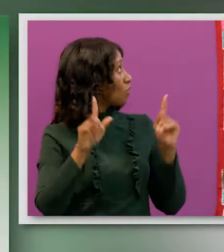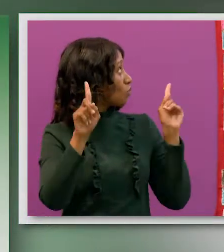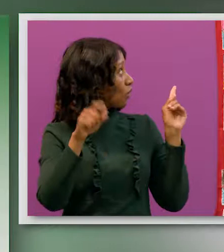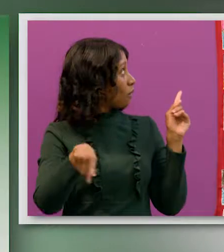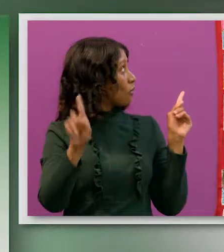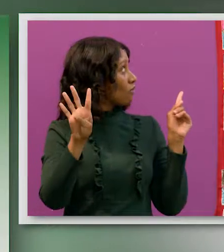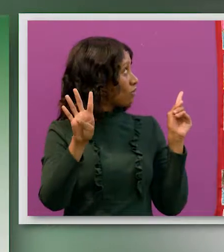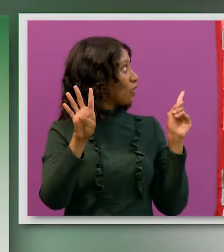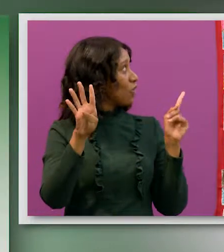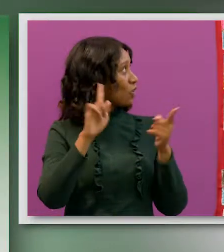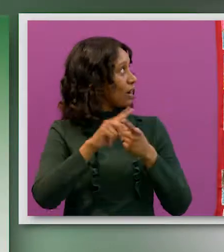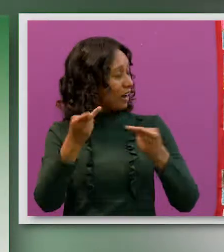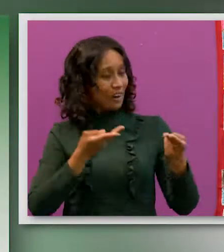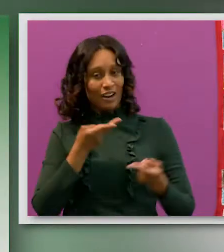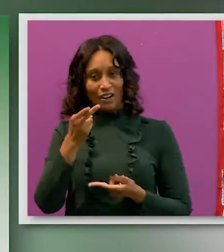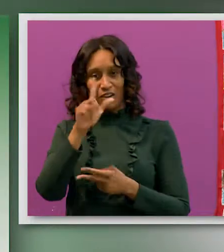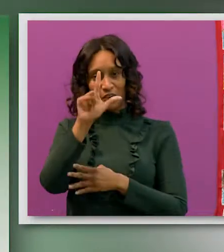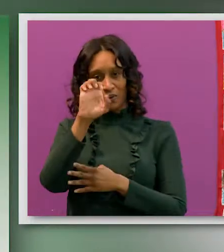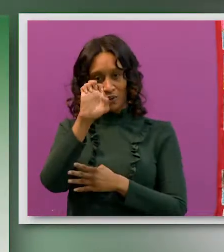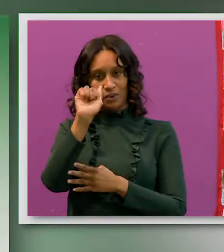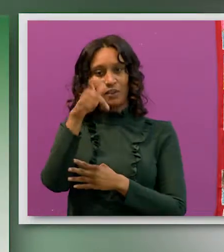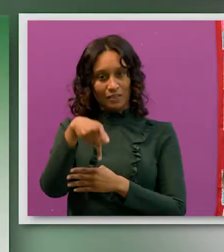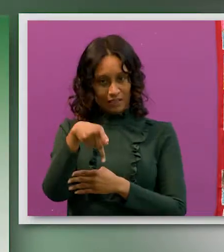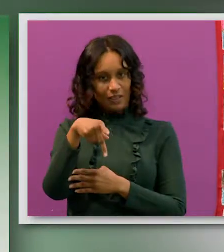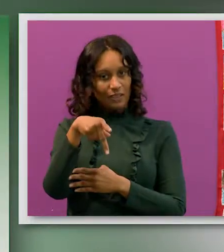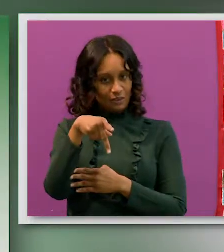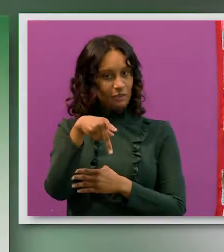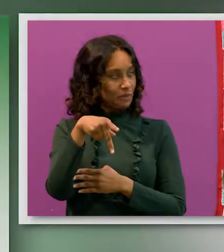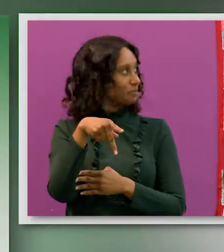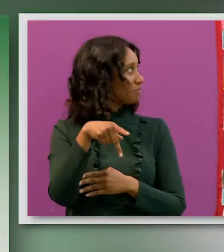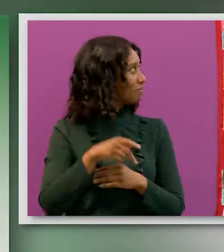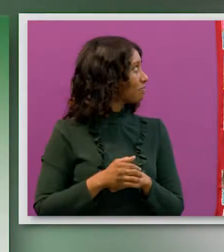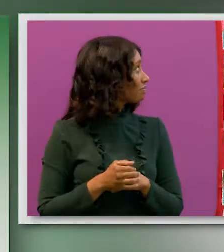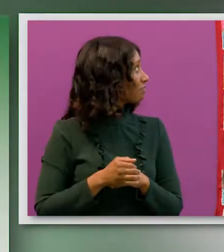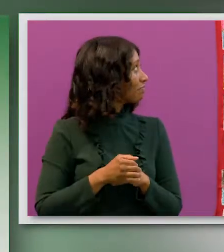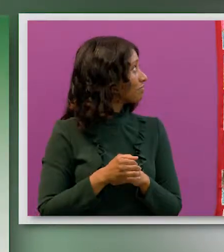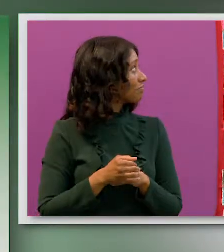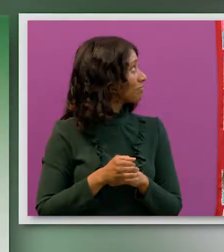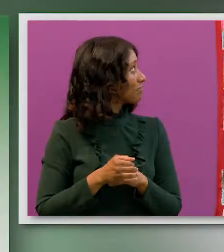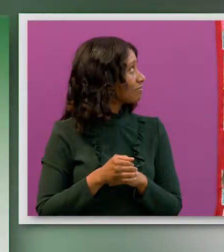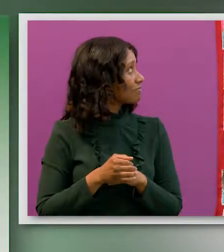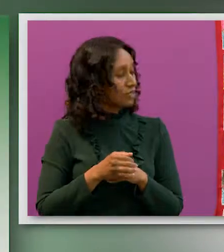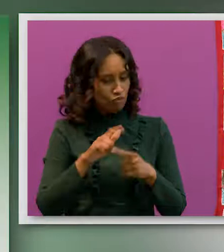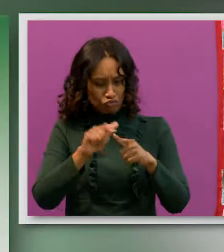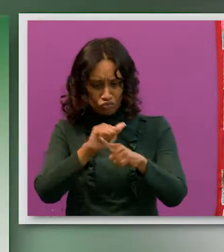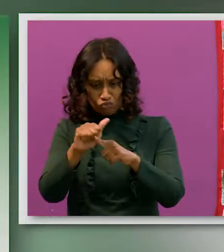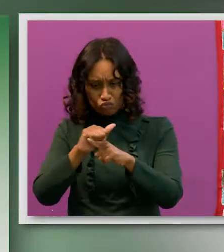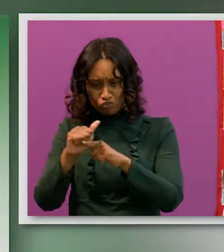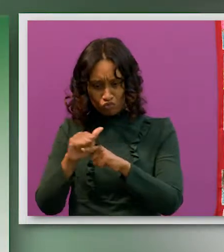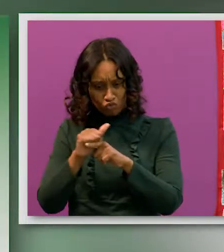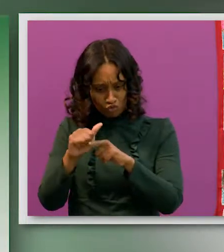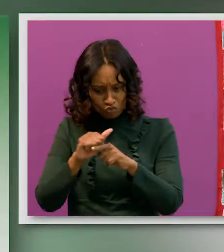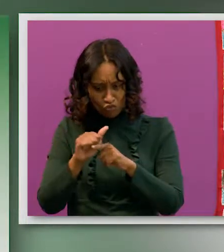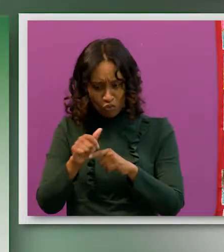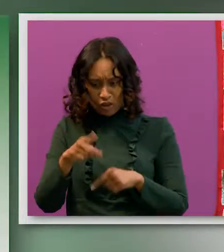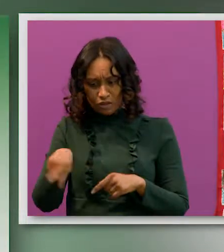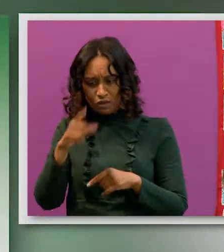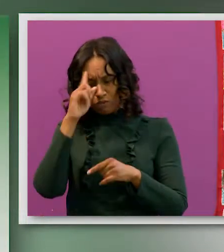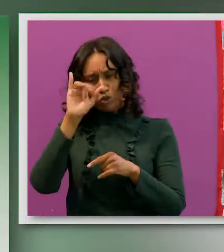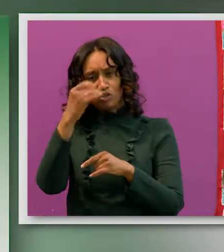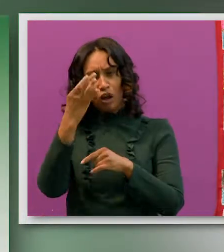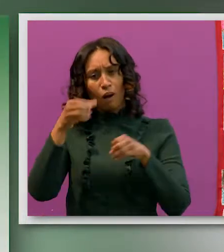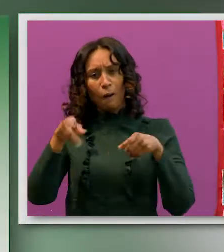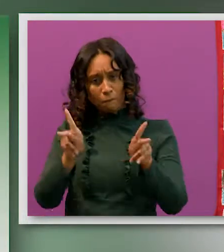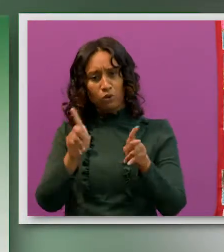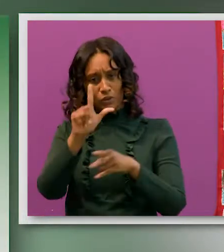transition effectively and well back into the community, about $1.4 million to train some of our vulnerable residents for job